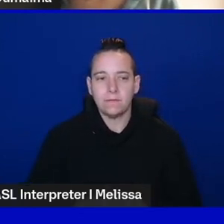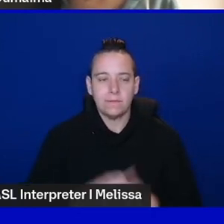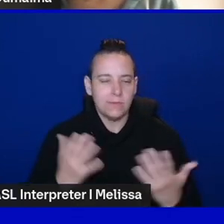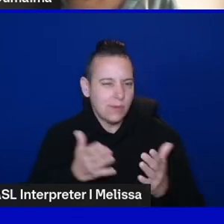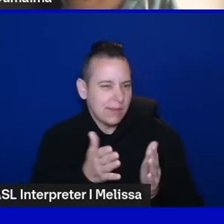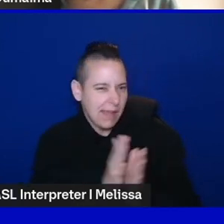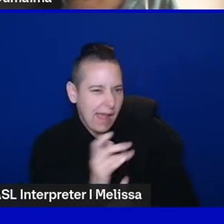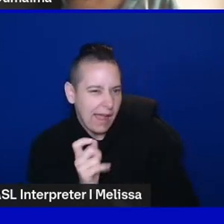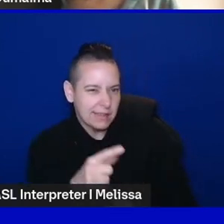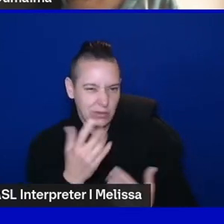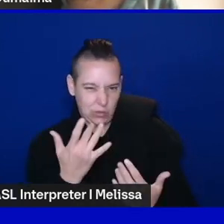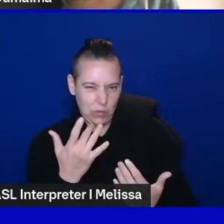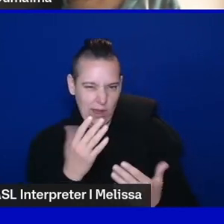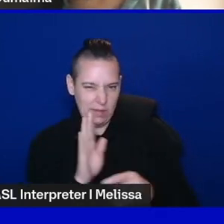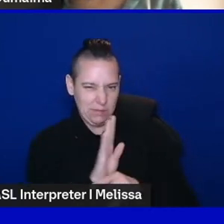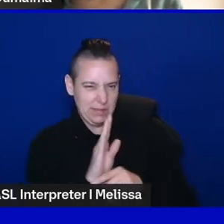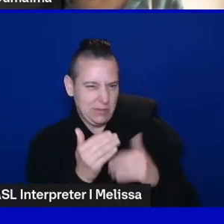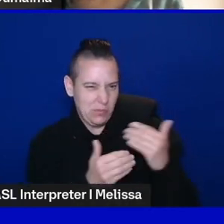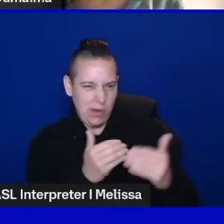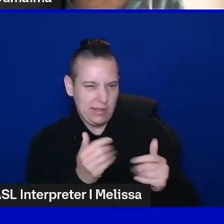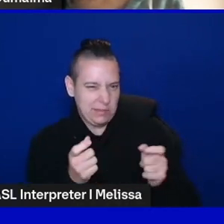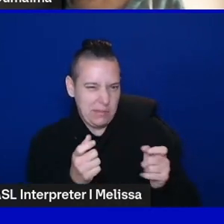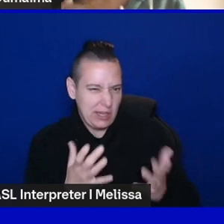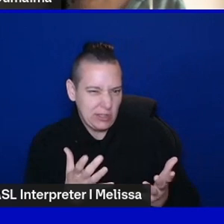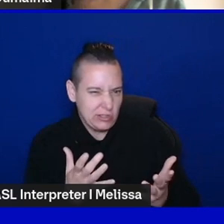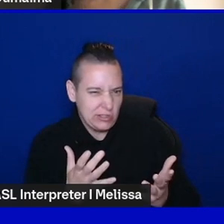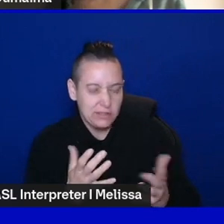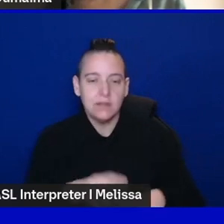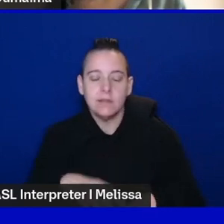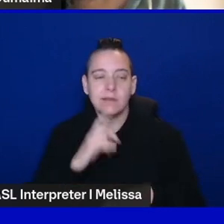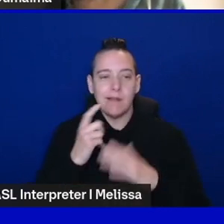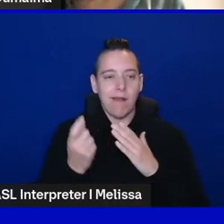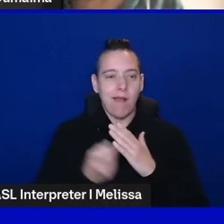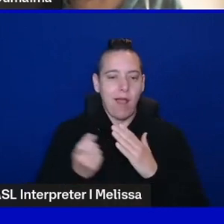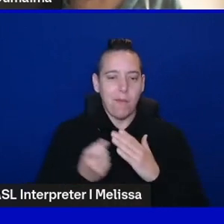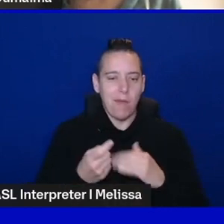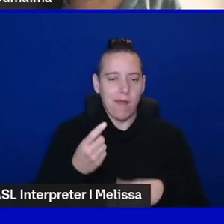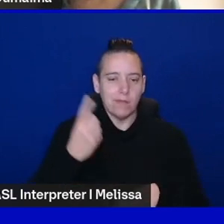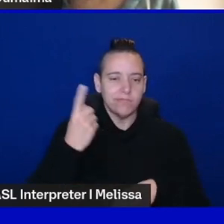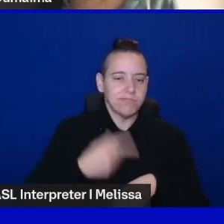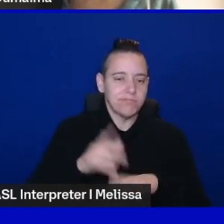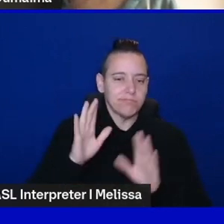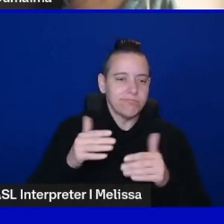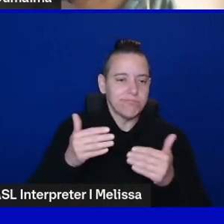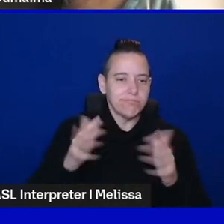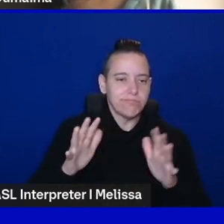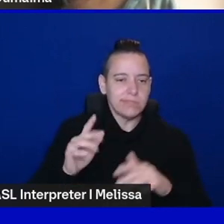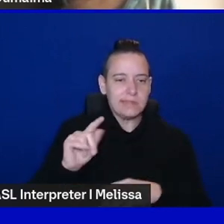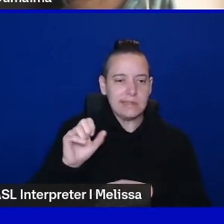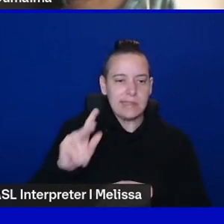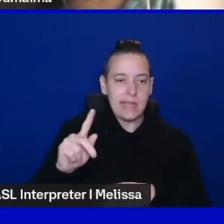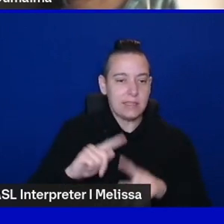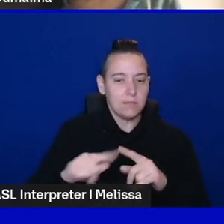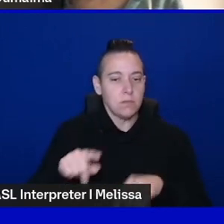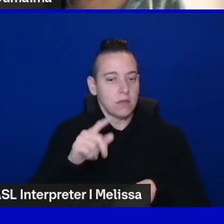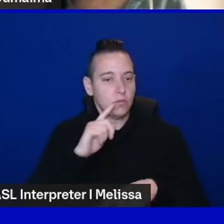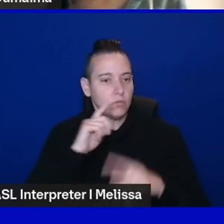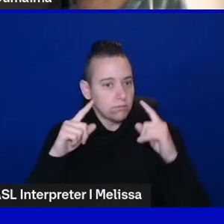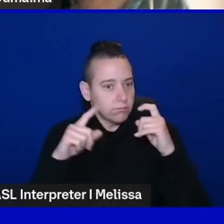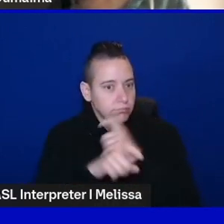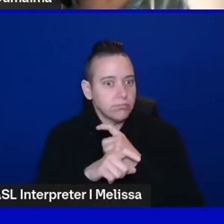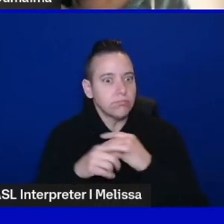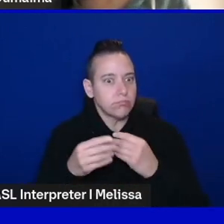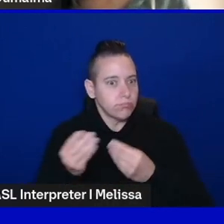why a business process manager? Well, it's not just about automating one-off tasks. It helps creating complex workflows. It